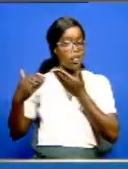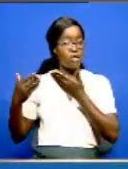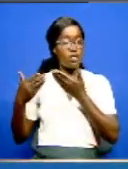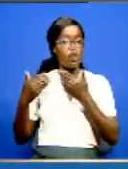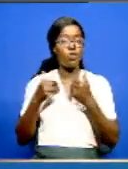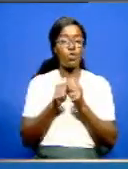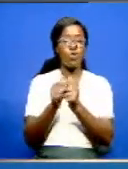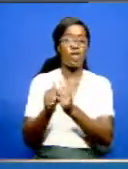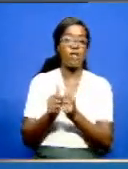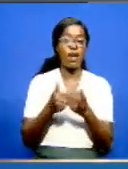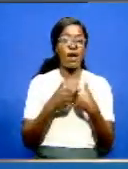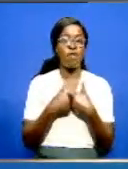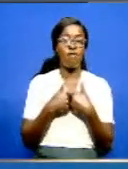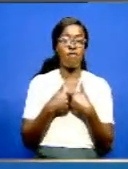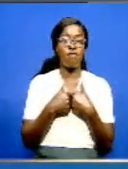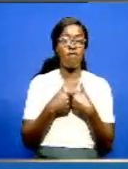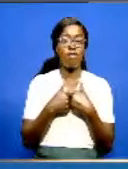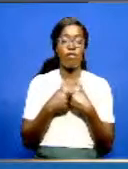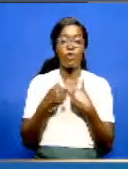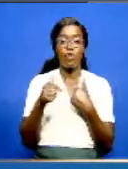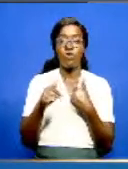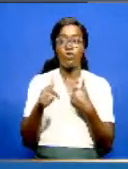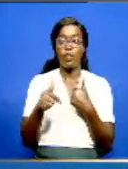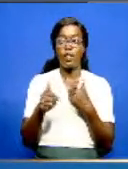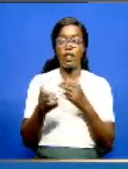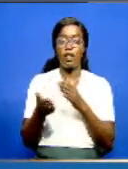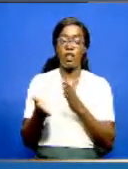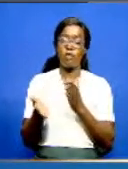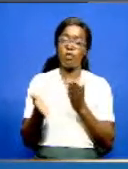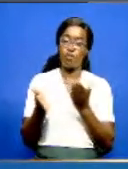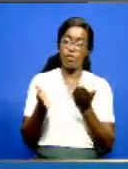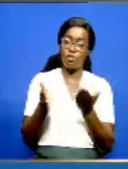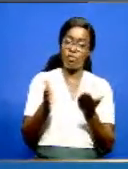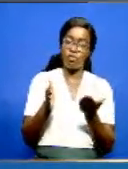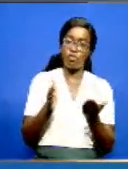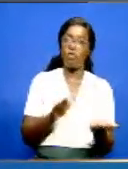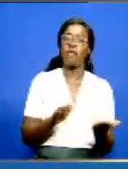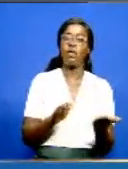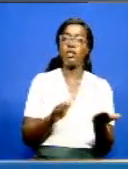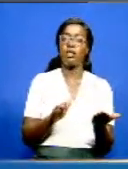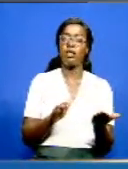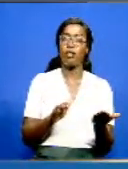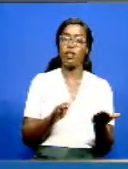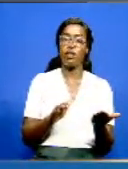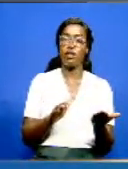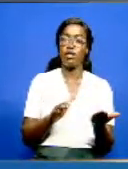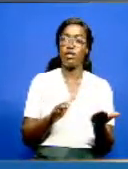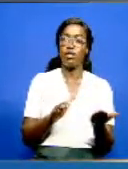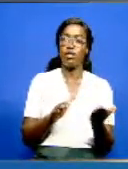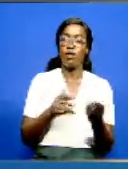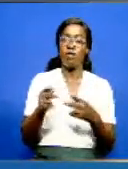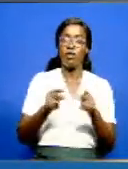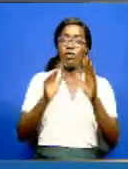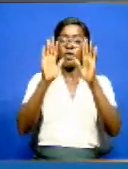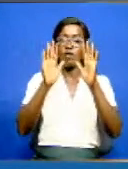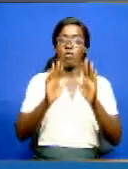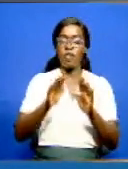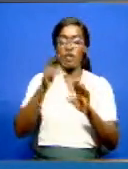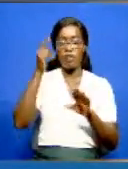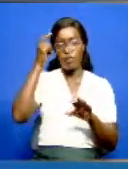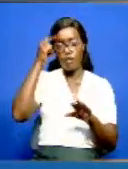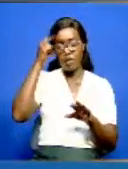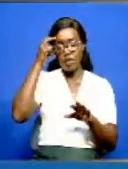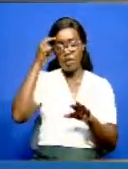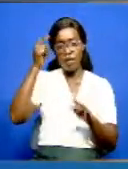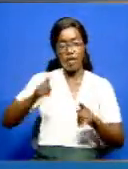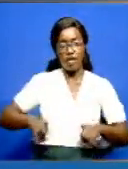So today, when it's the day that we are resting Mzee, it's important that we reflect on